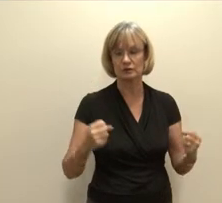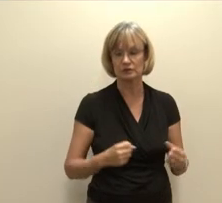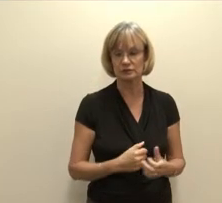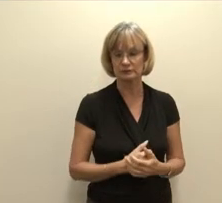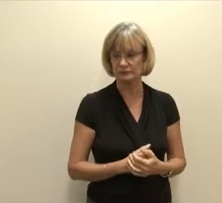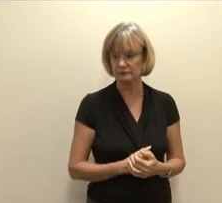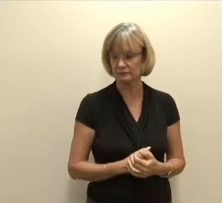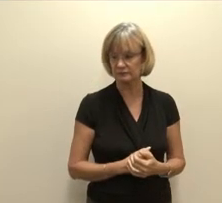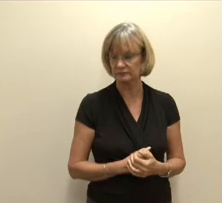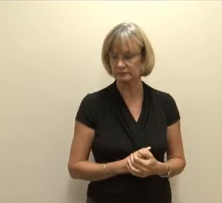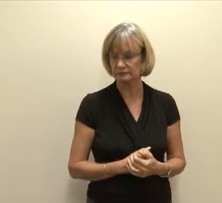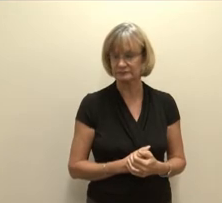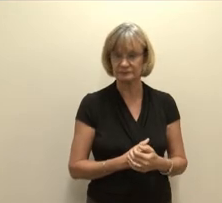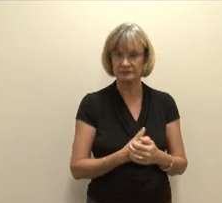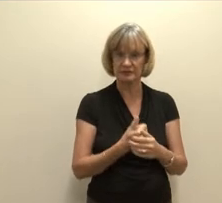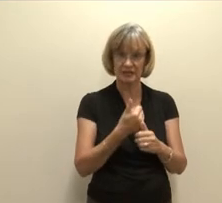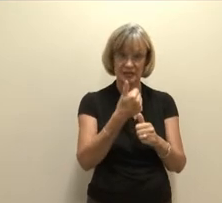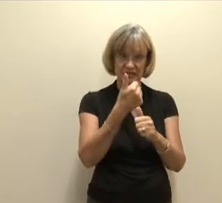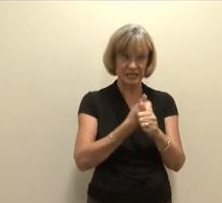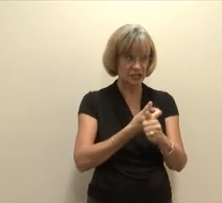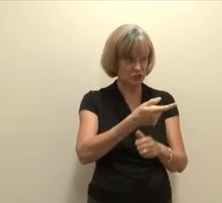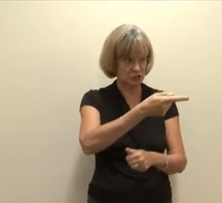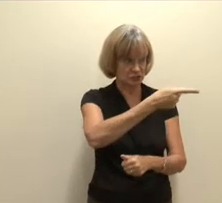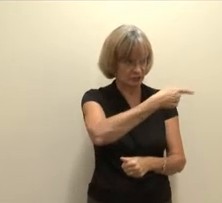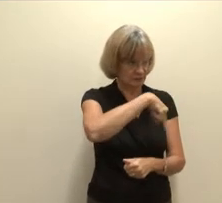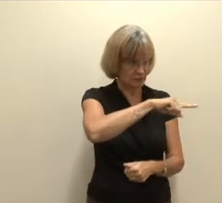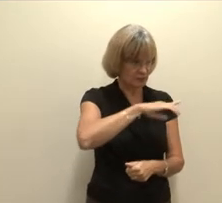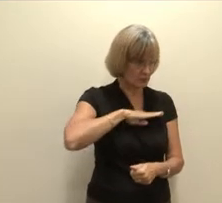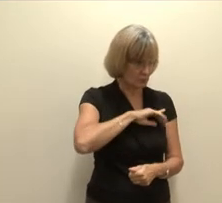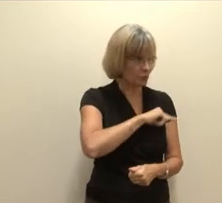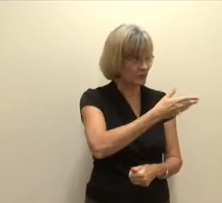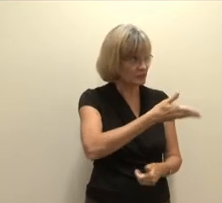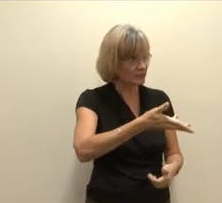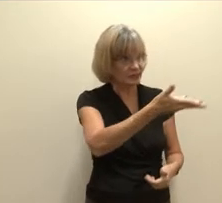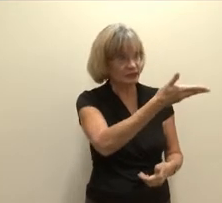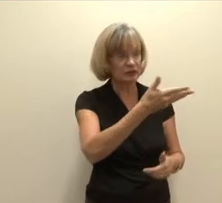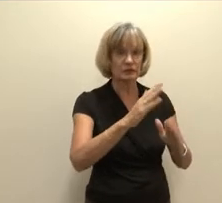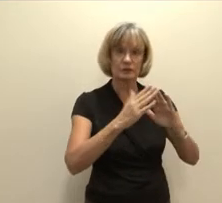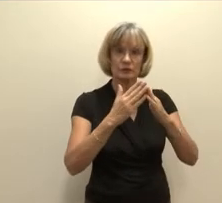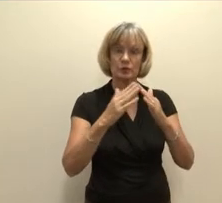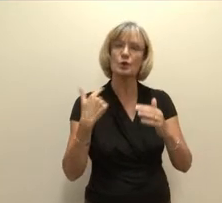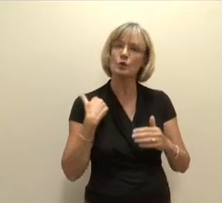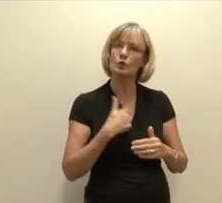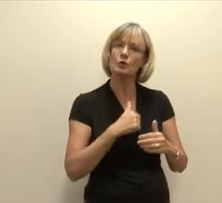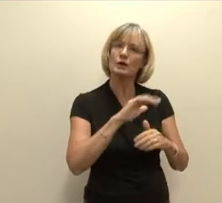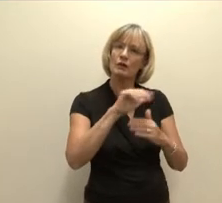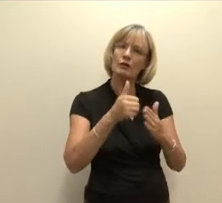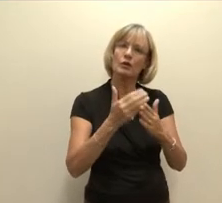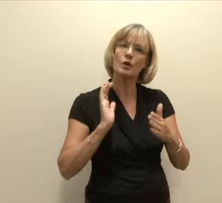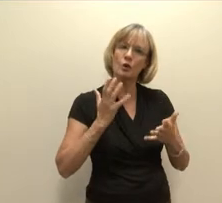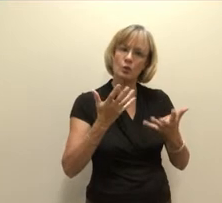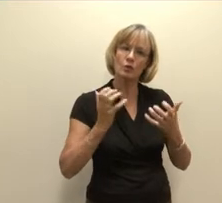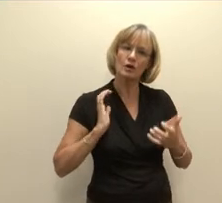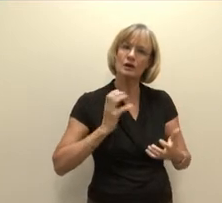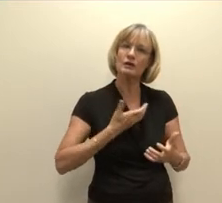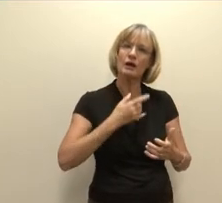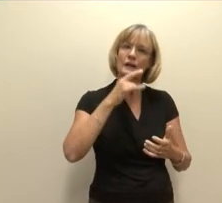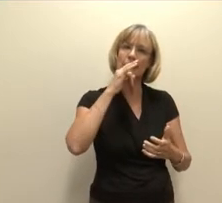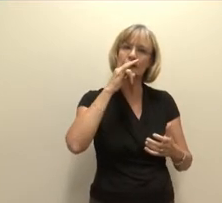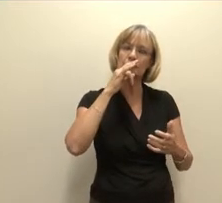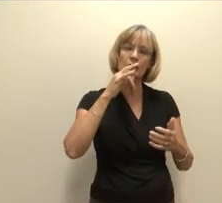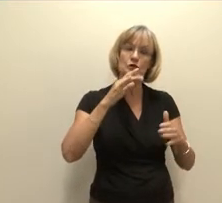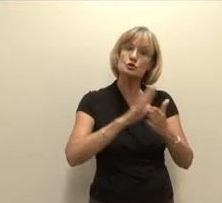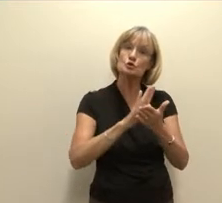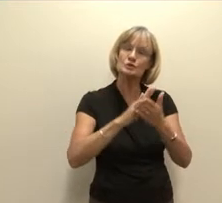I know that each of us on this board and in this room and in this community, we all want our schools to succeed.